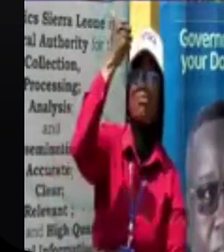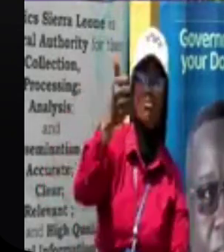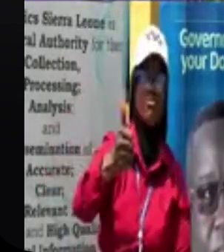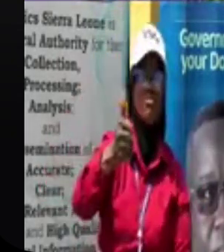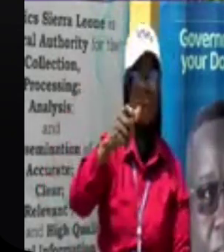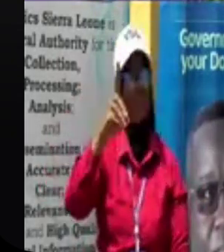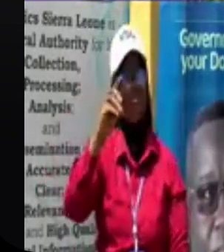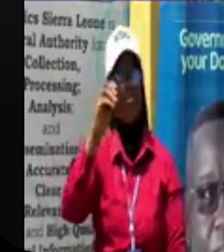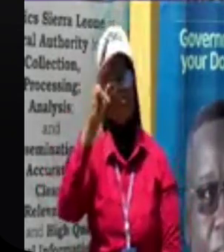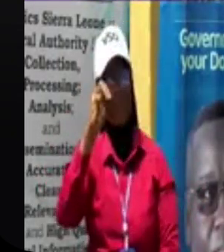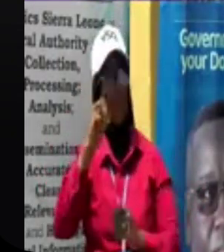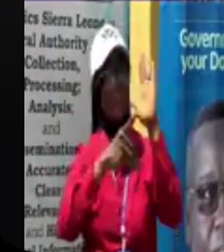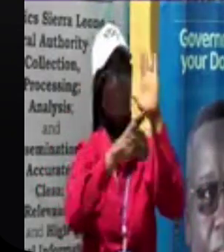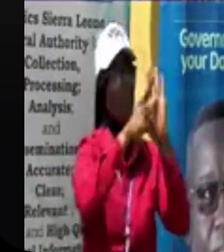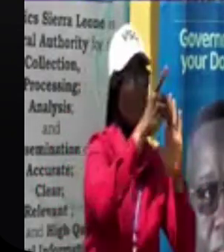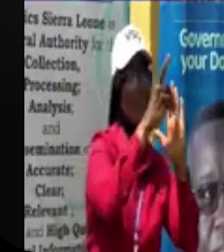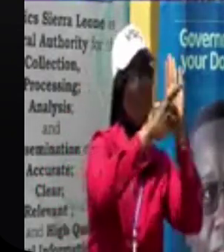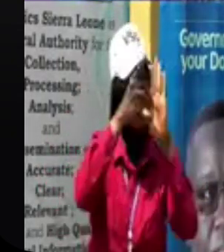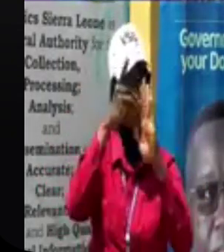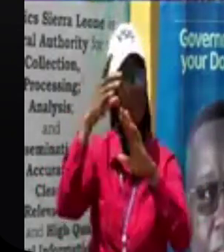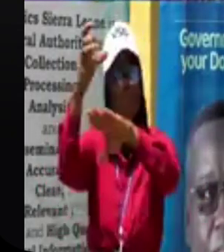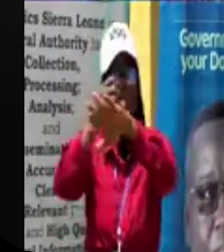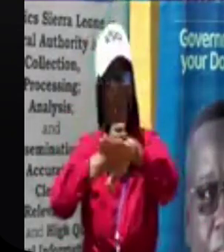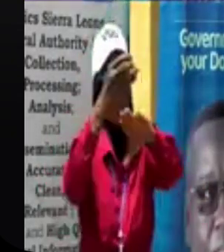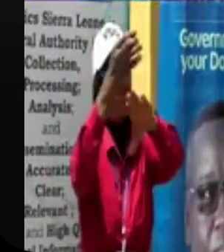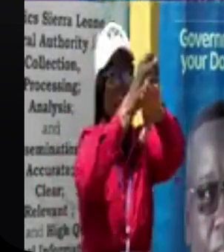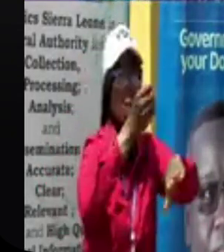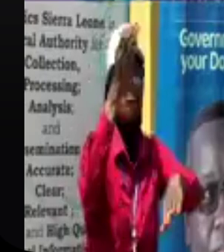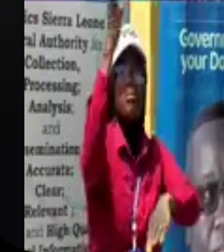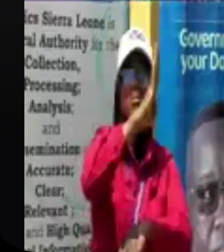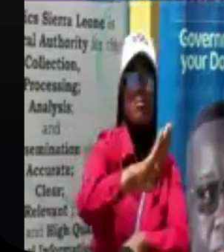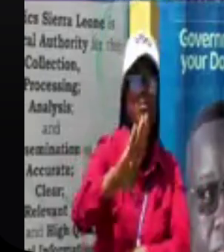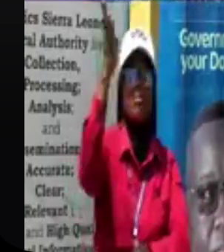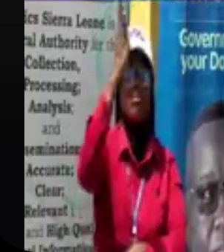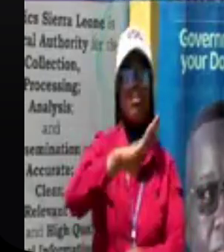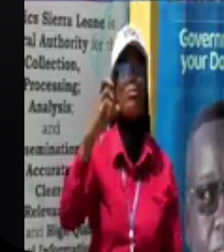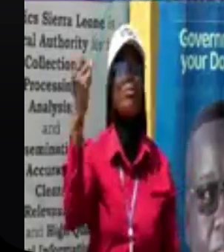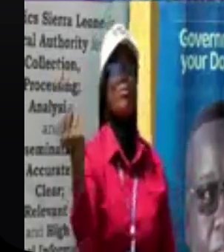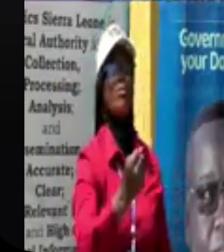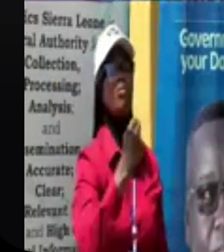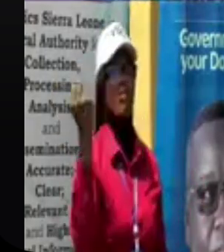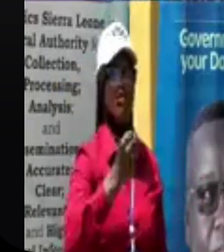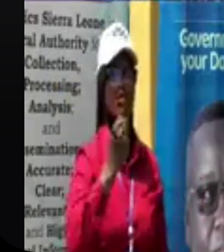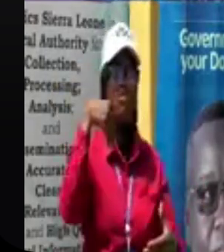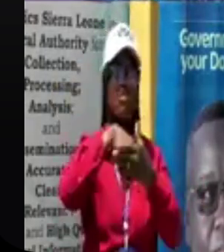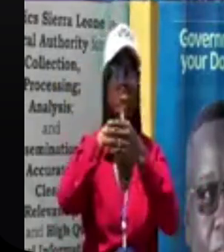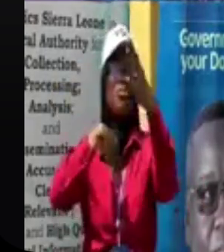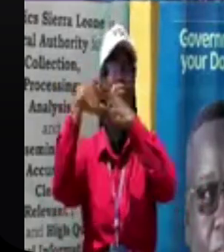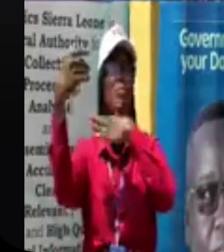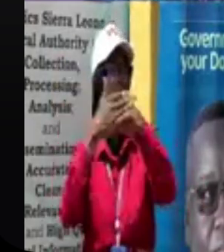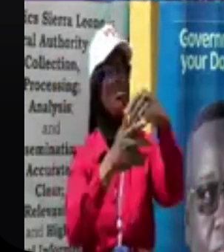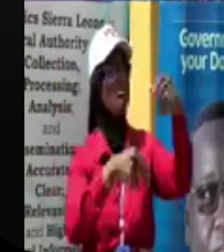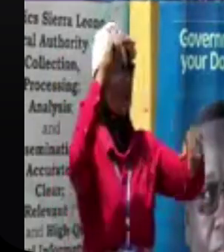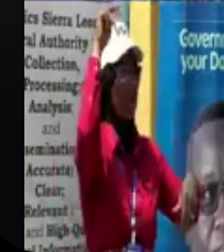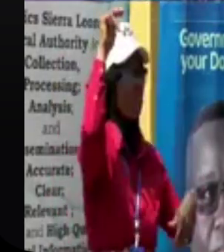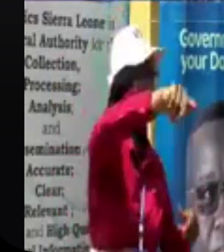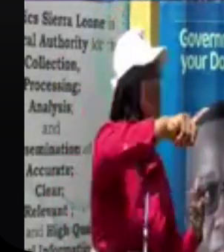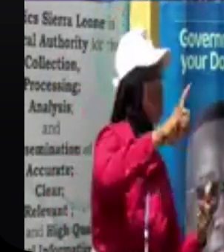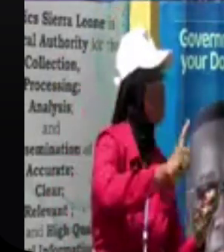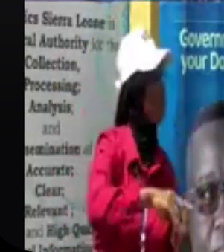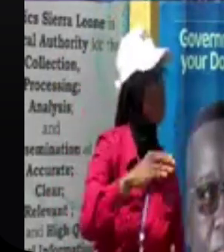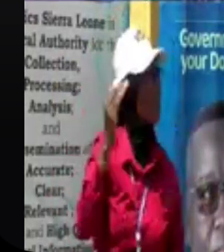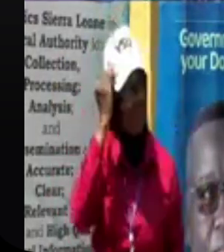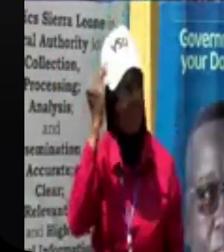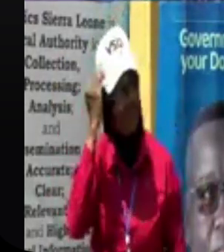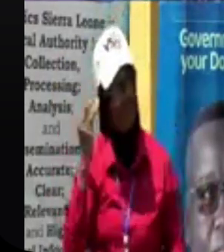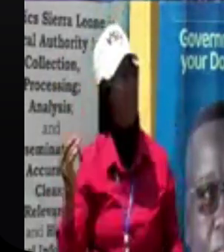coordination mechanism will the type of, because then they receive billions of what? Dollars in development. We don't need for no. So now come